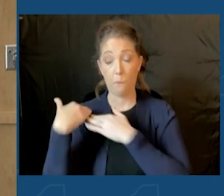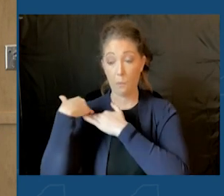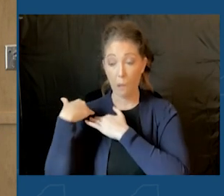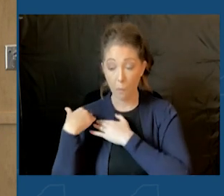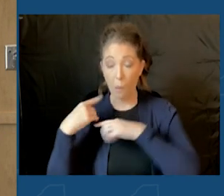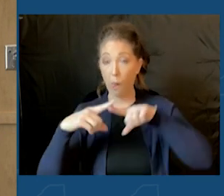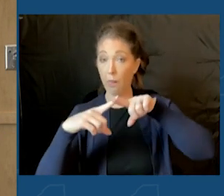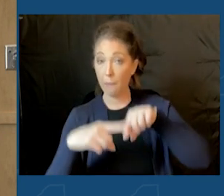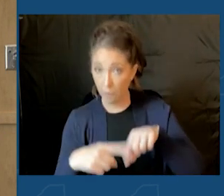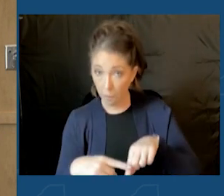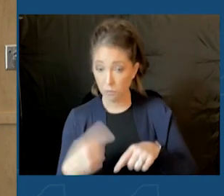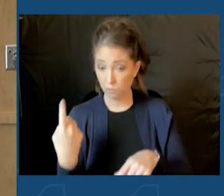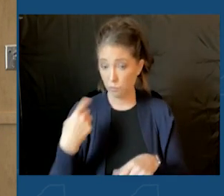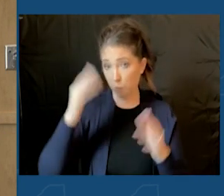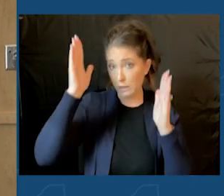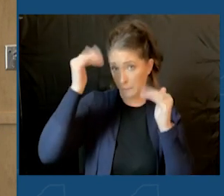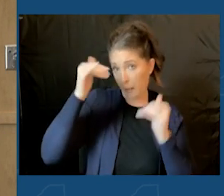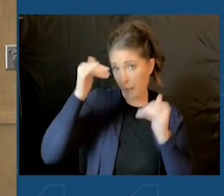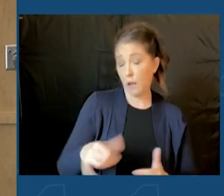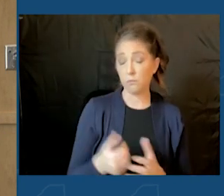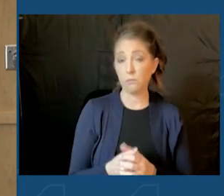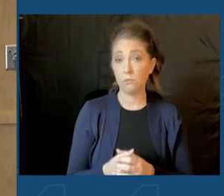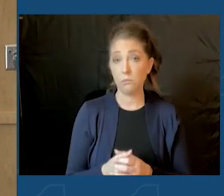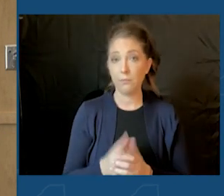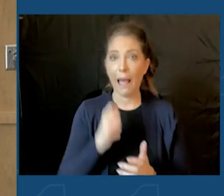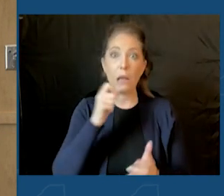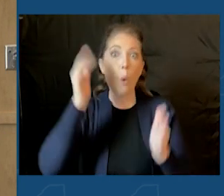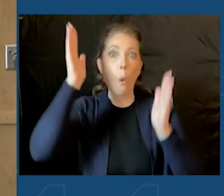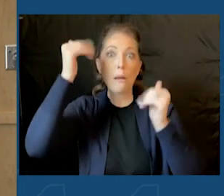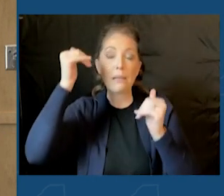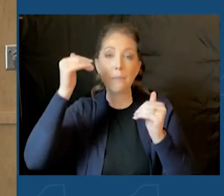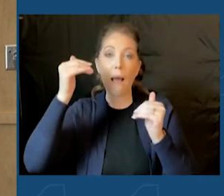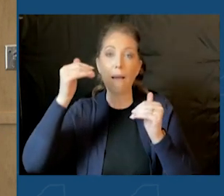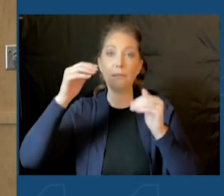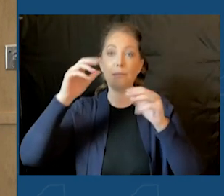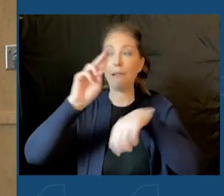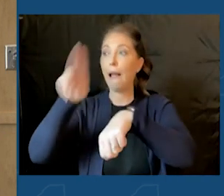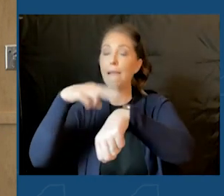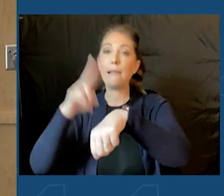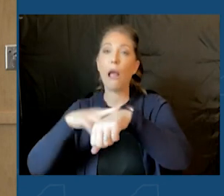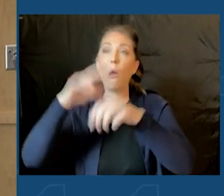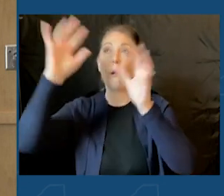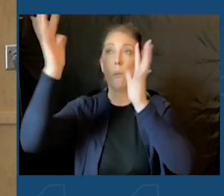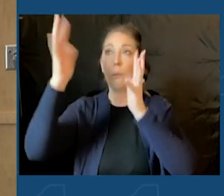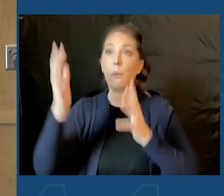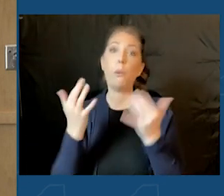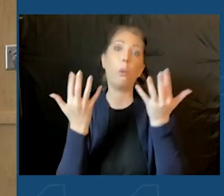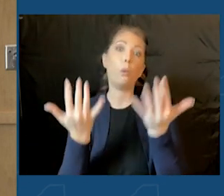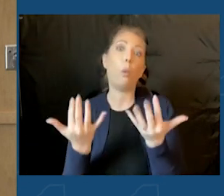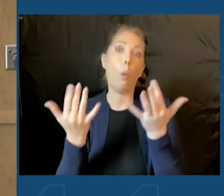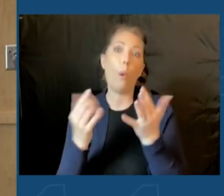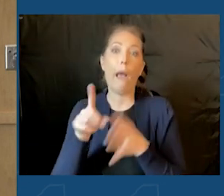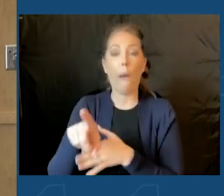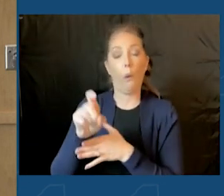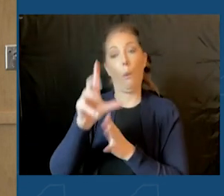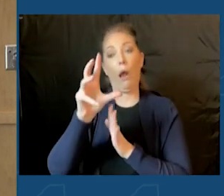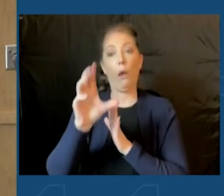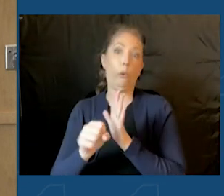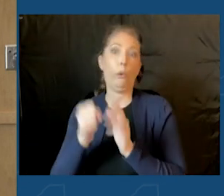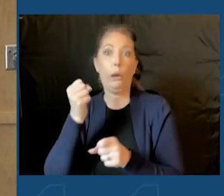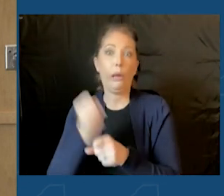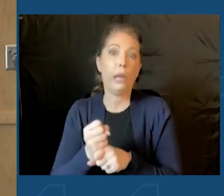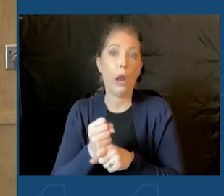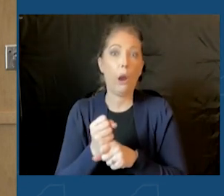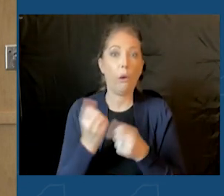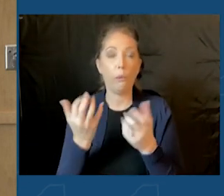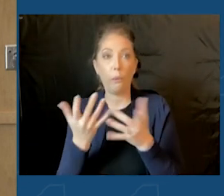expect. Because I don't expect Mother Nature to wait another century again to unleash her anger on all of us. Don't know what we've